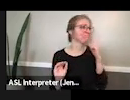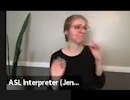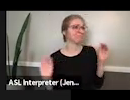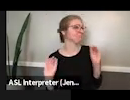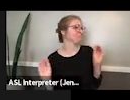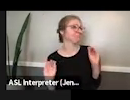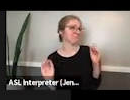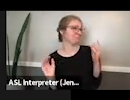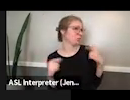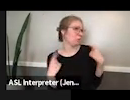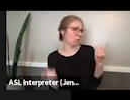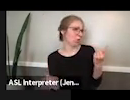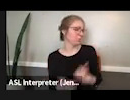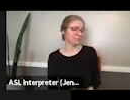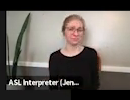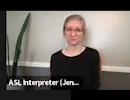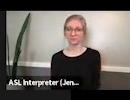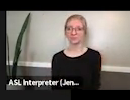so far.